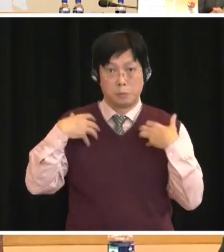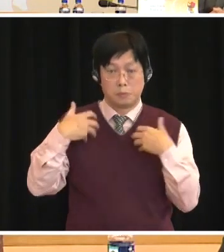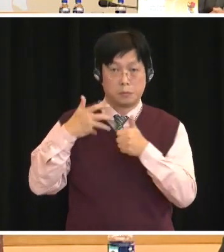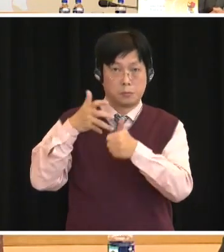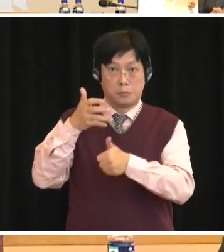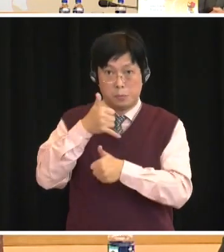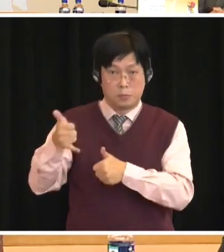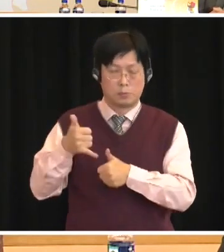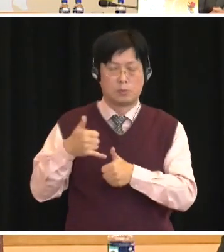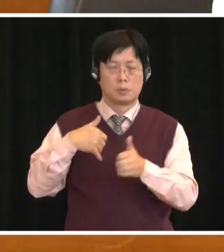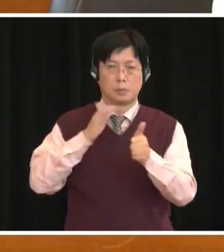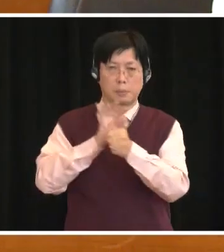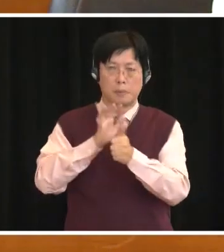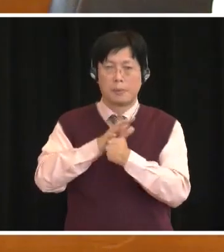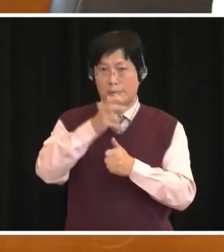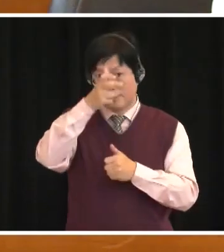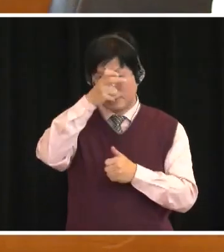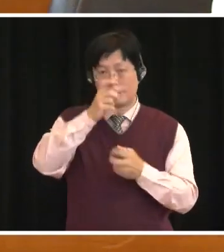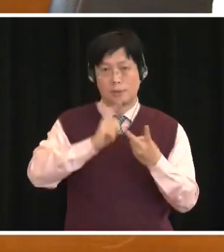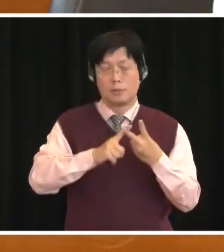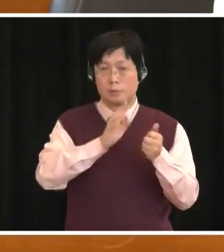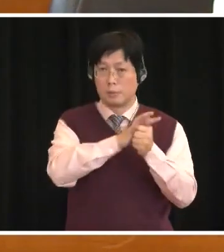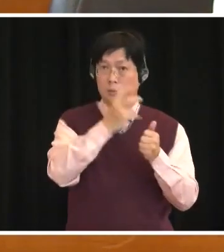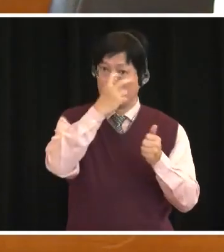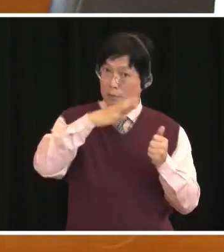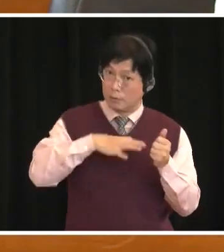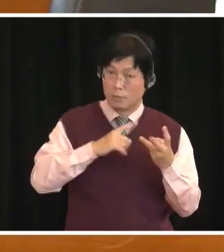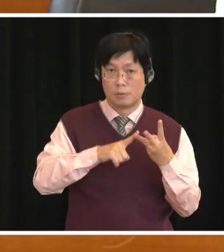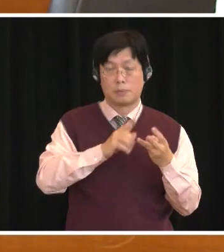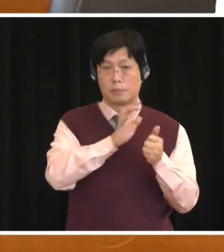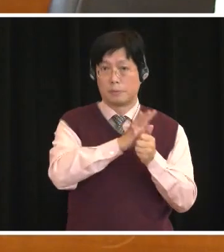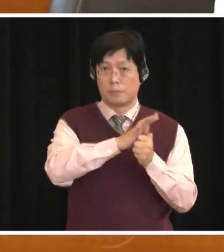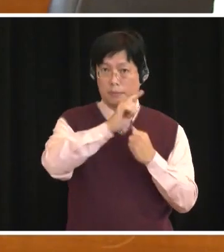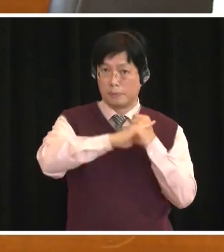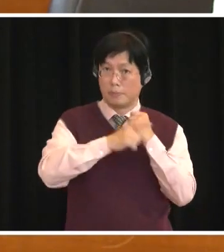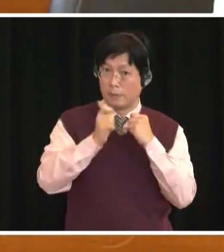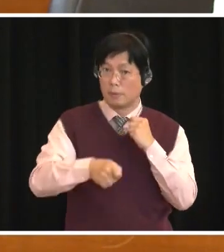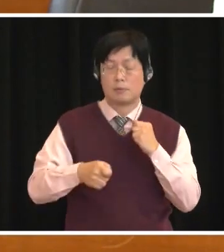trained judicial interviewer